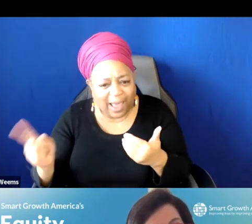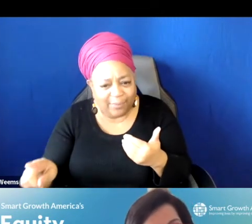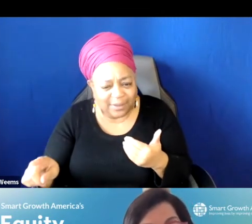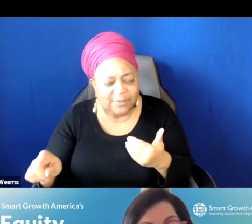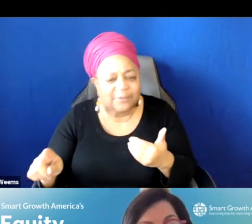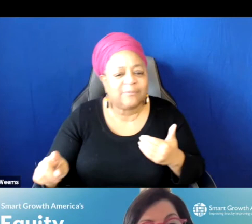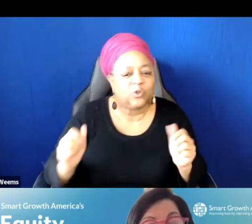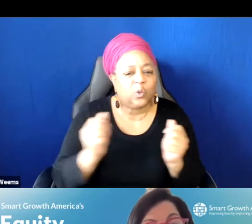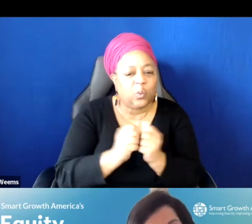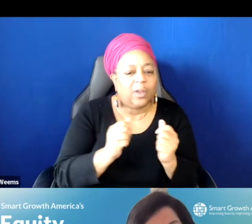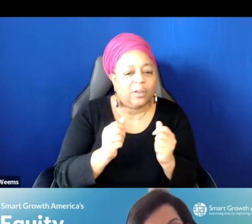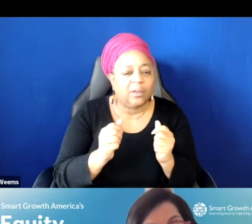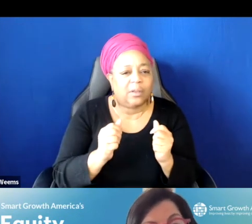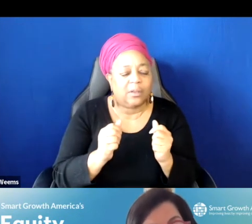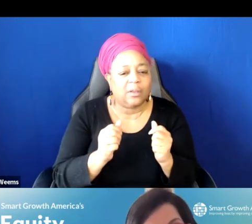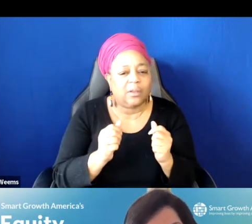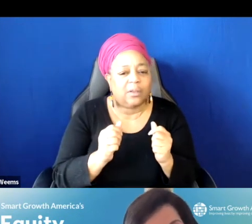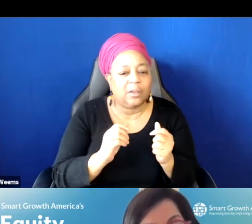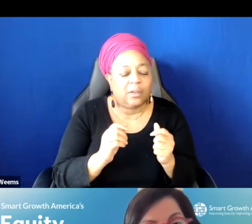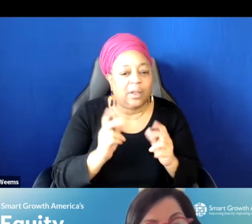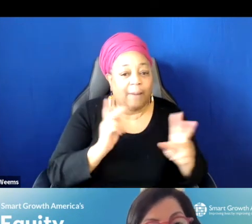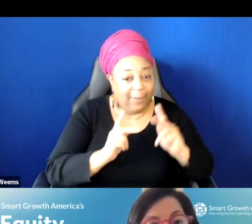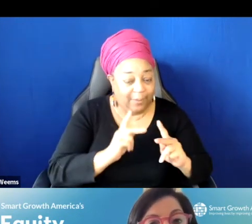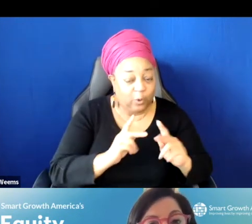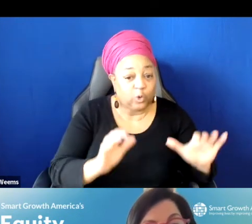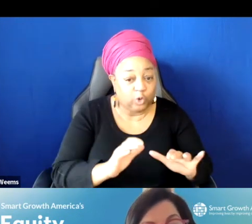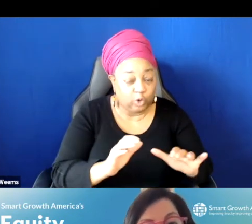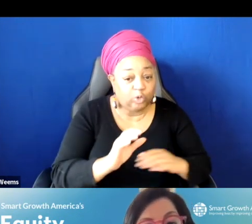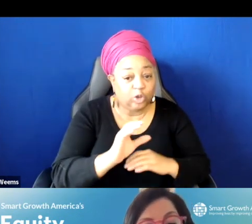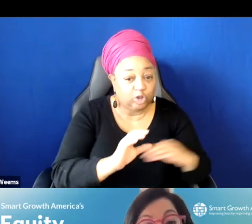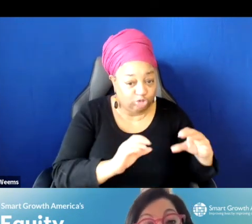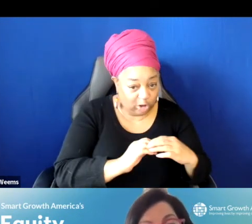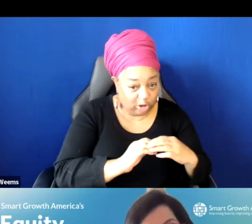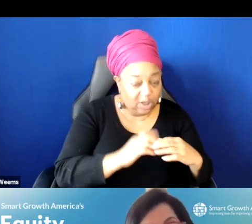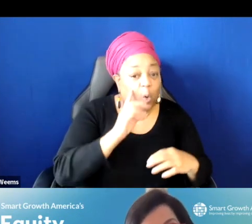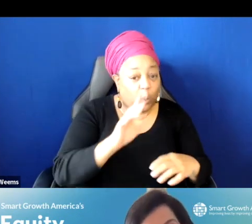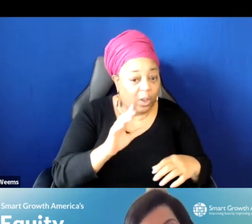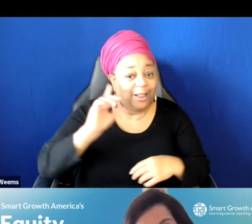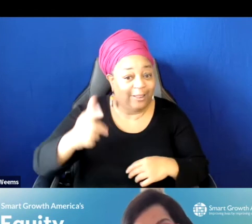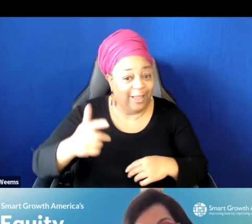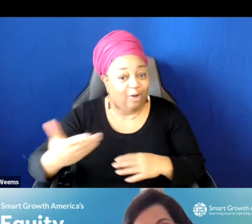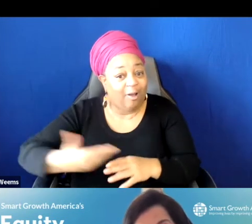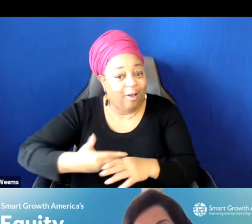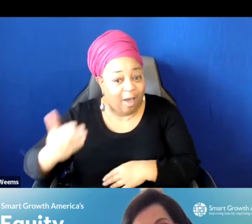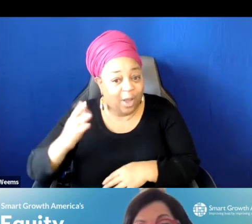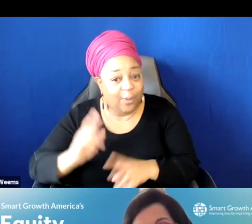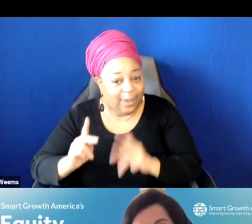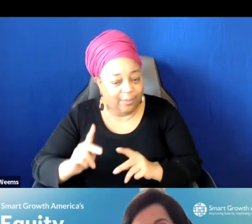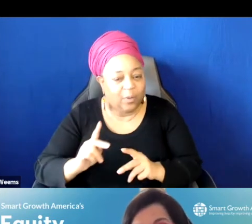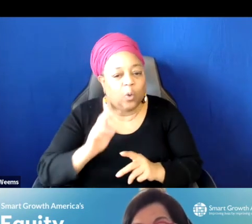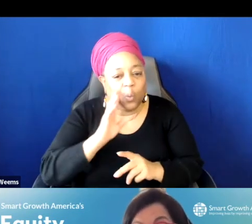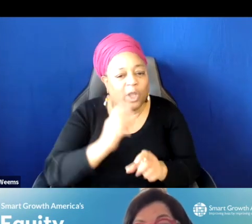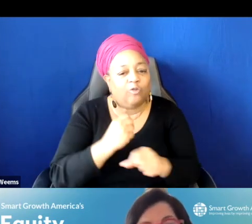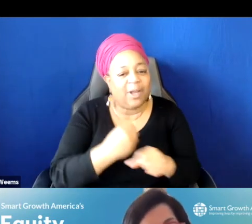that actually do construction that will employ many of these folks, we've created that questionnaire to help score